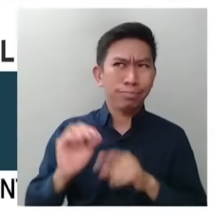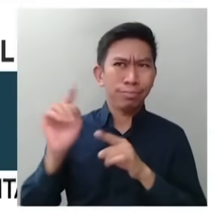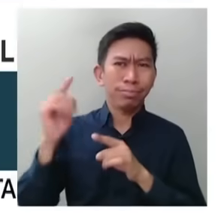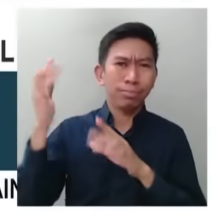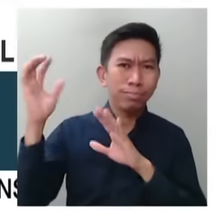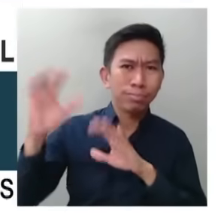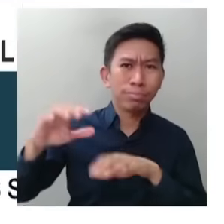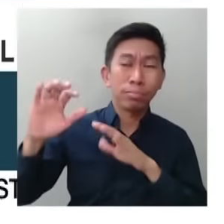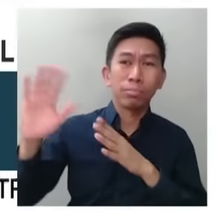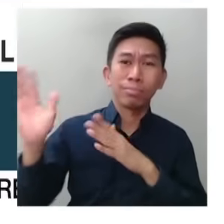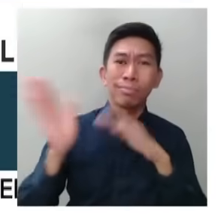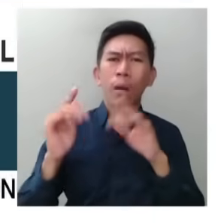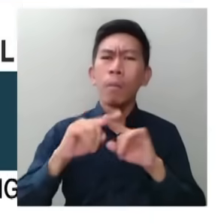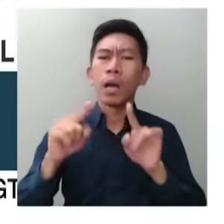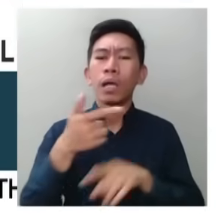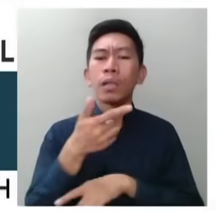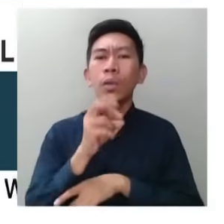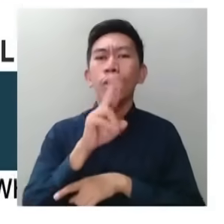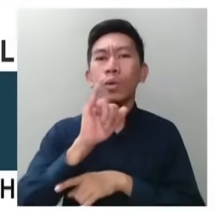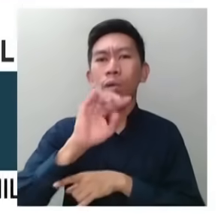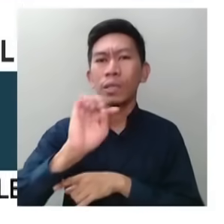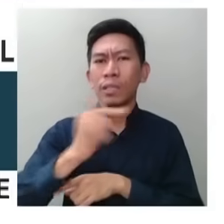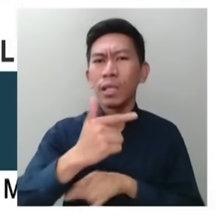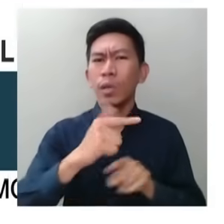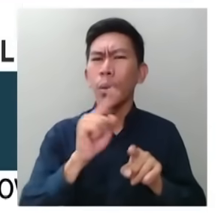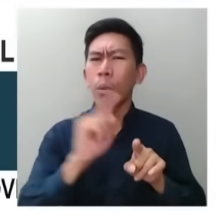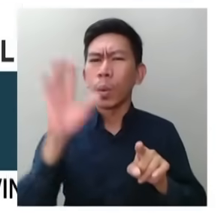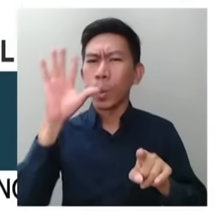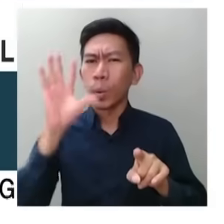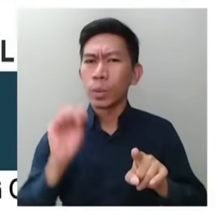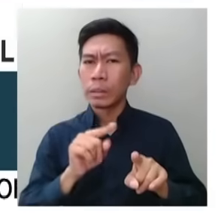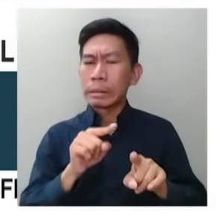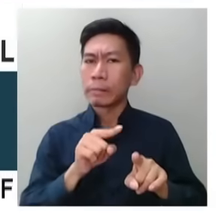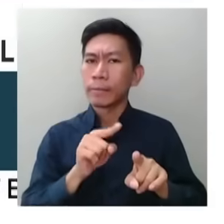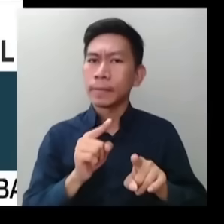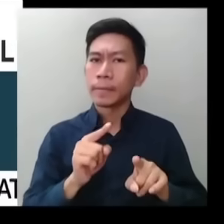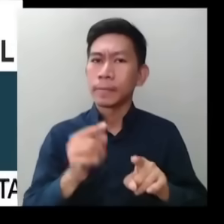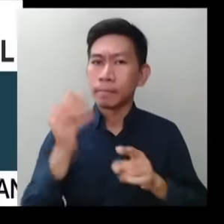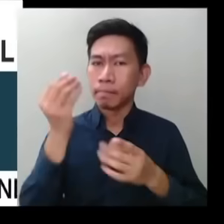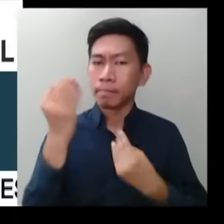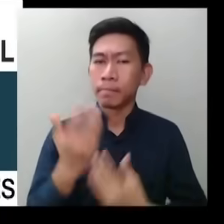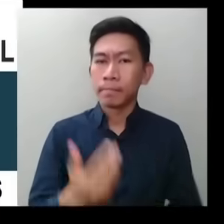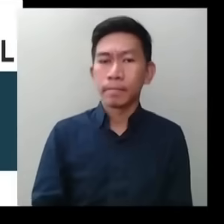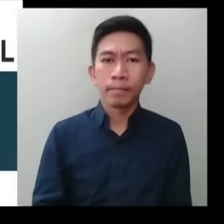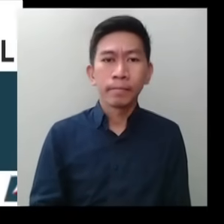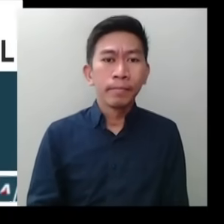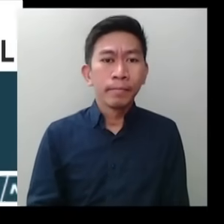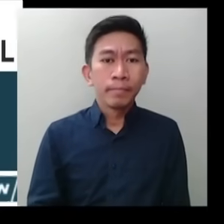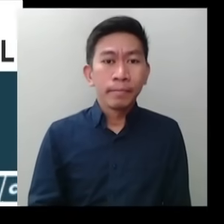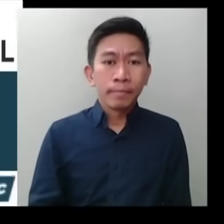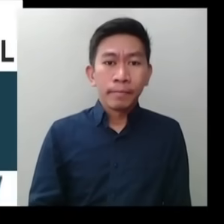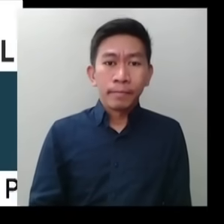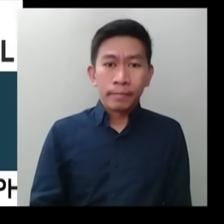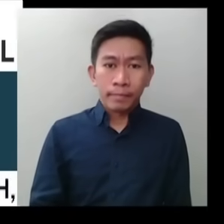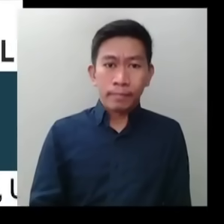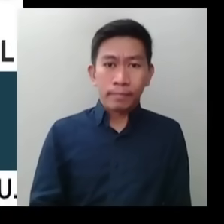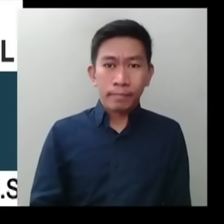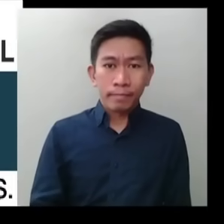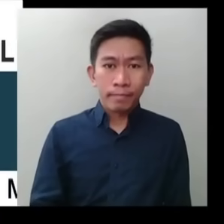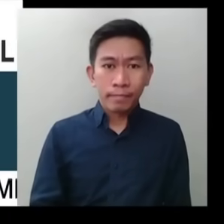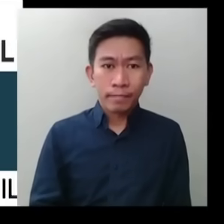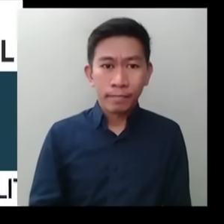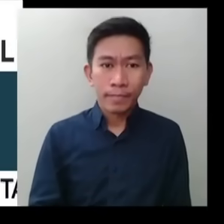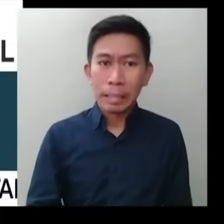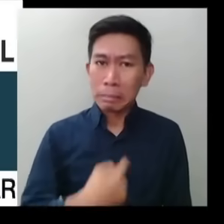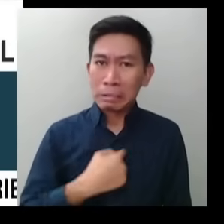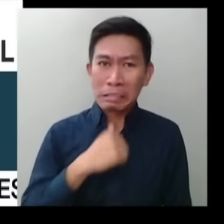Typhoon Goreng? What can you tell us about that? Well, I'm no technical person